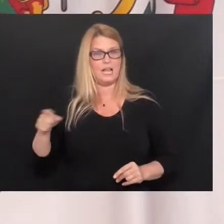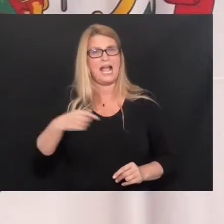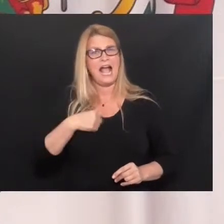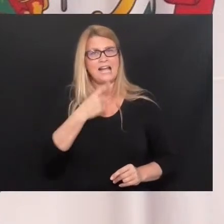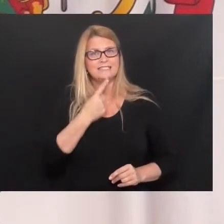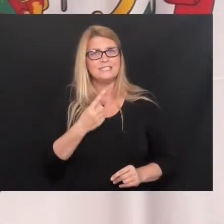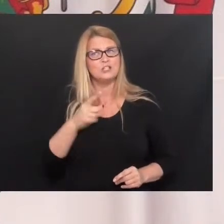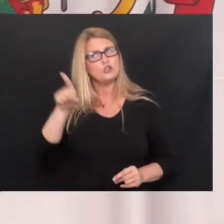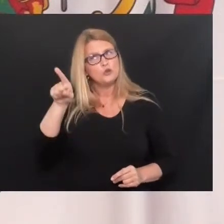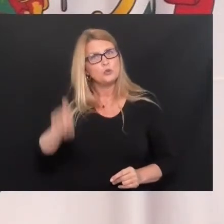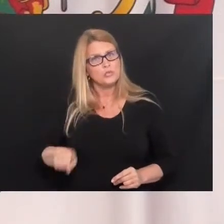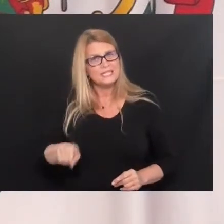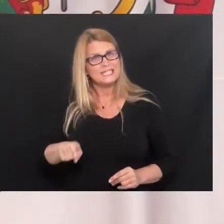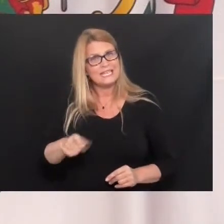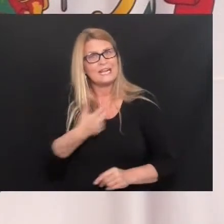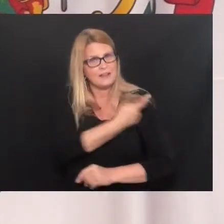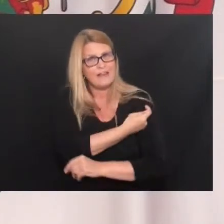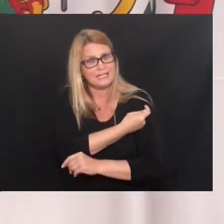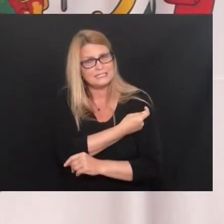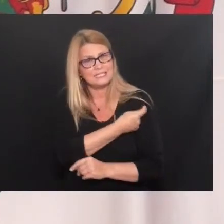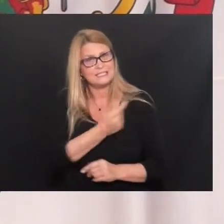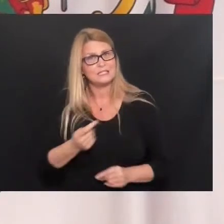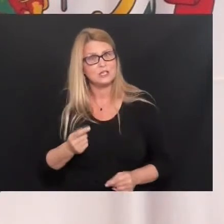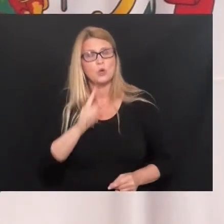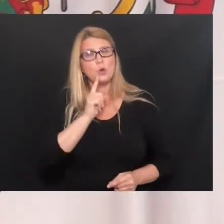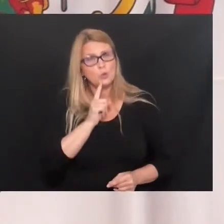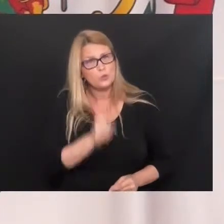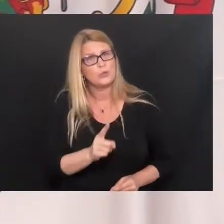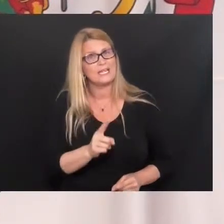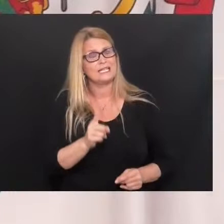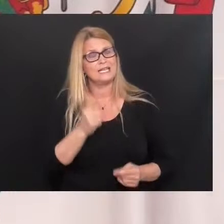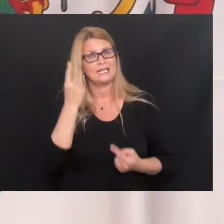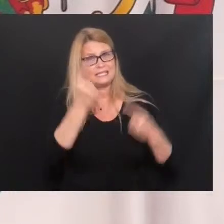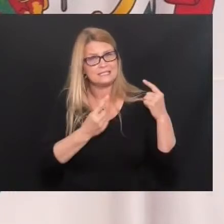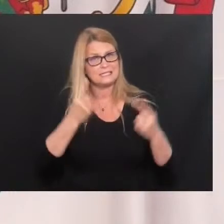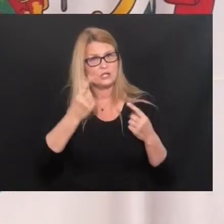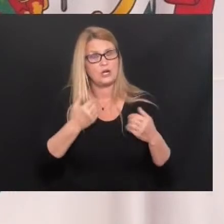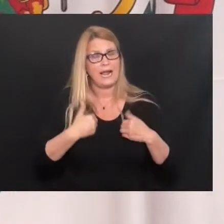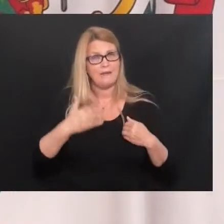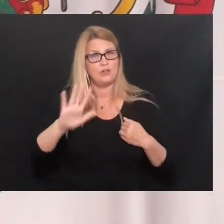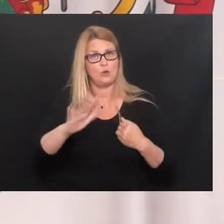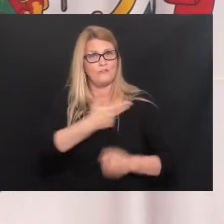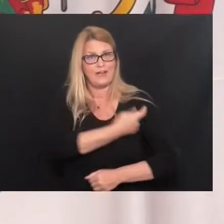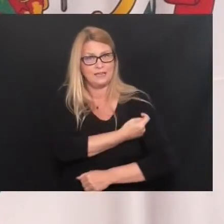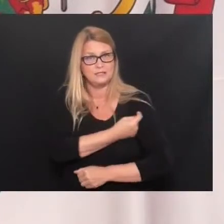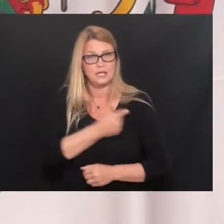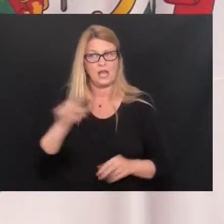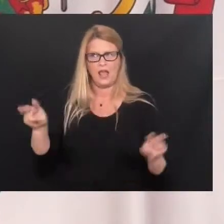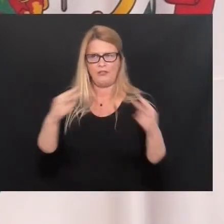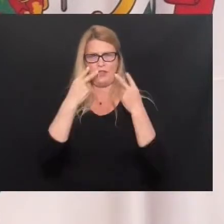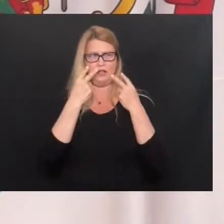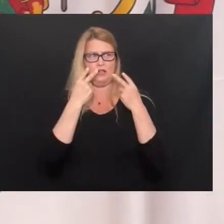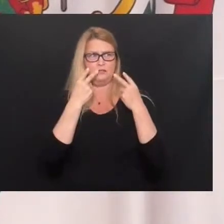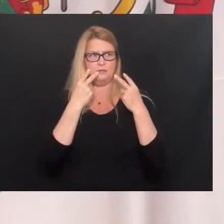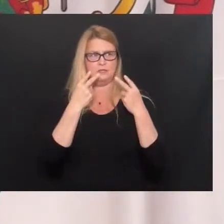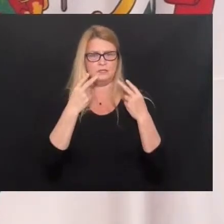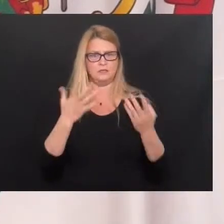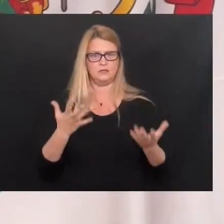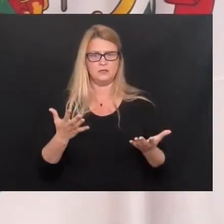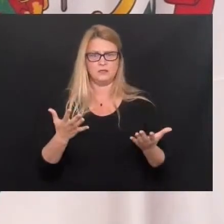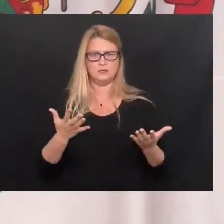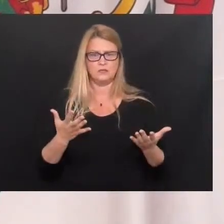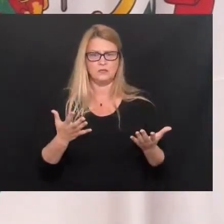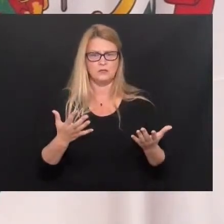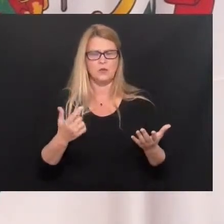them, I said, you really need to go do this. You really, really need to consider doing this. And they looked at me and they said, well,